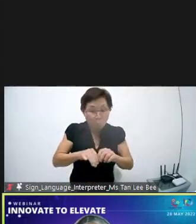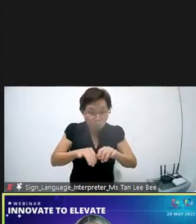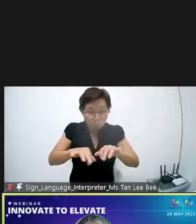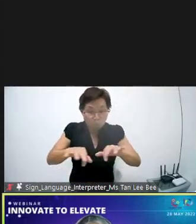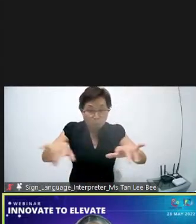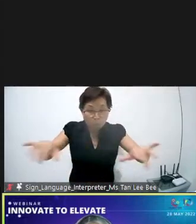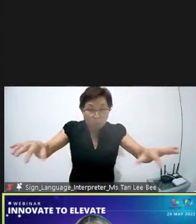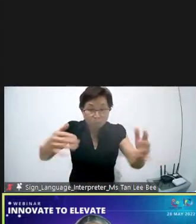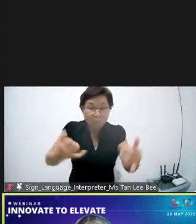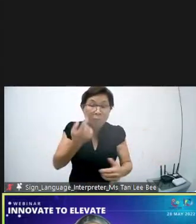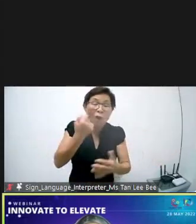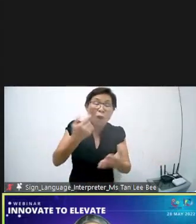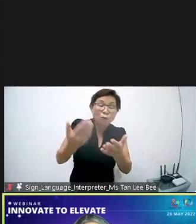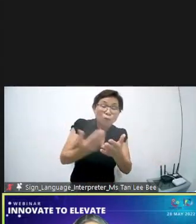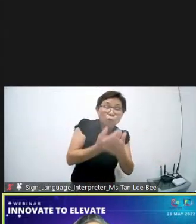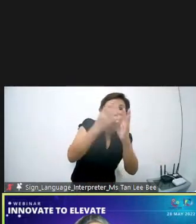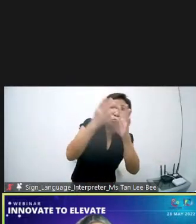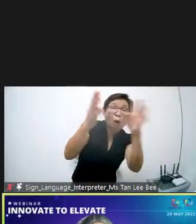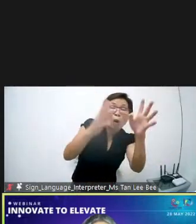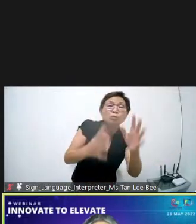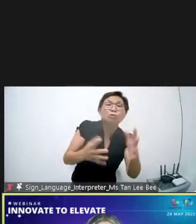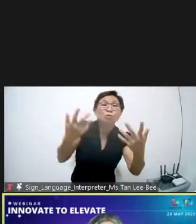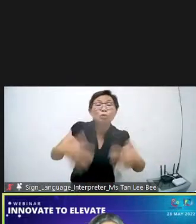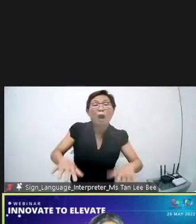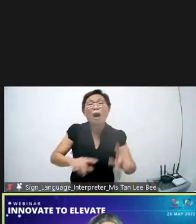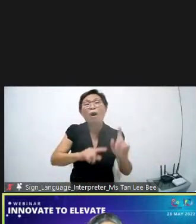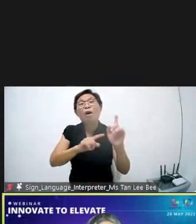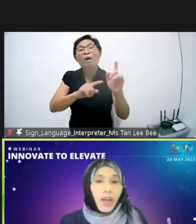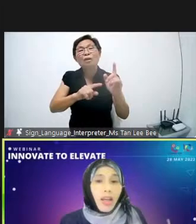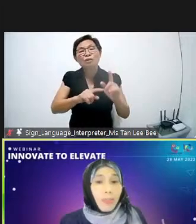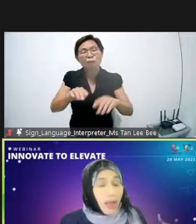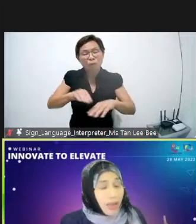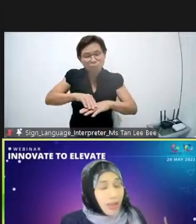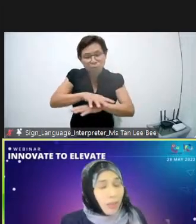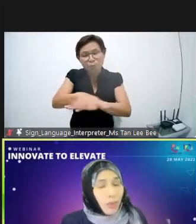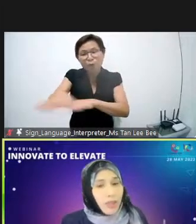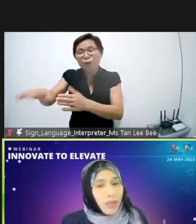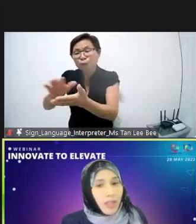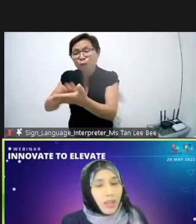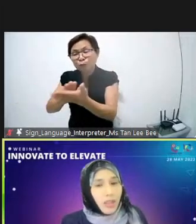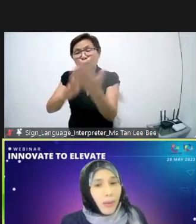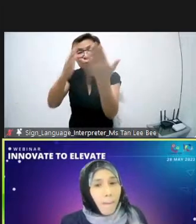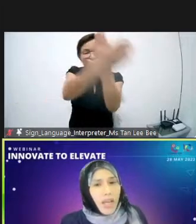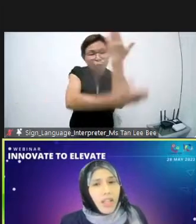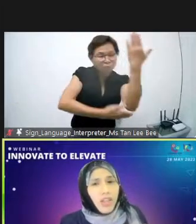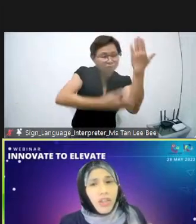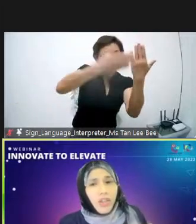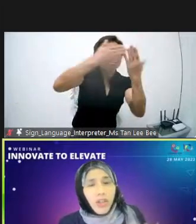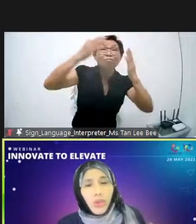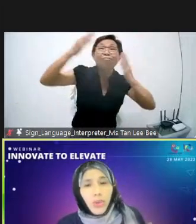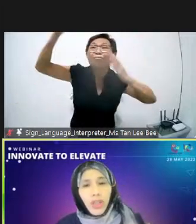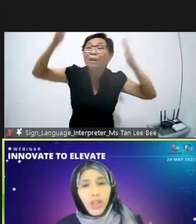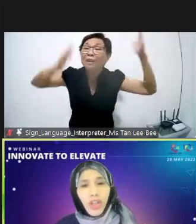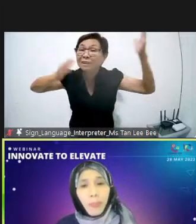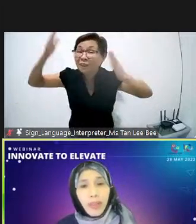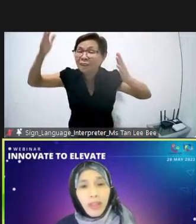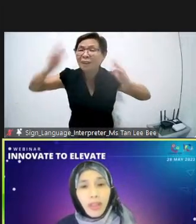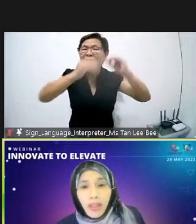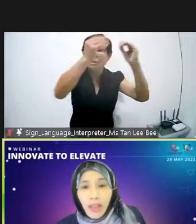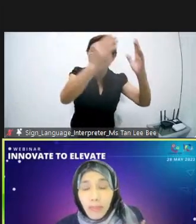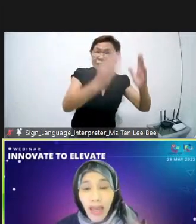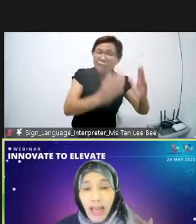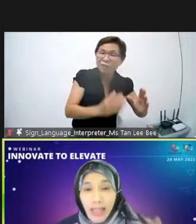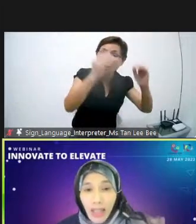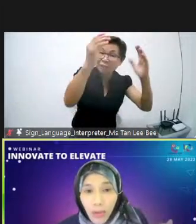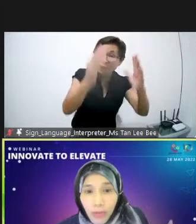recently, the innovation has been penetrating schools worldwide, in Malaysia more particularly. Teachers who initiate